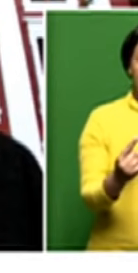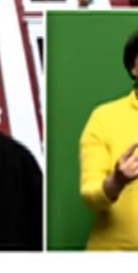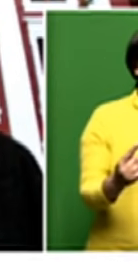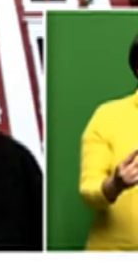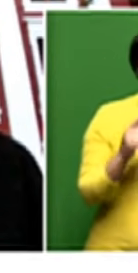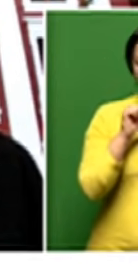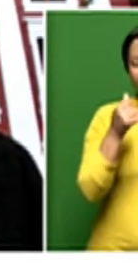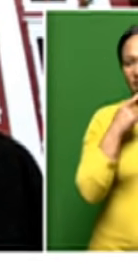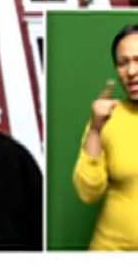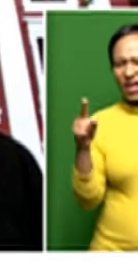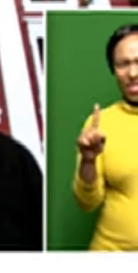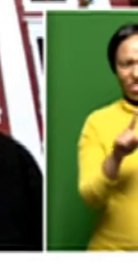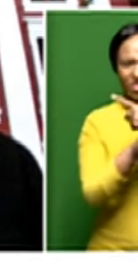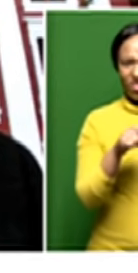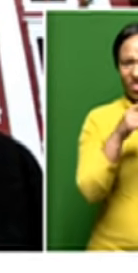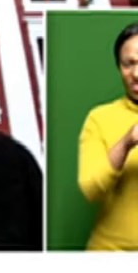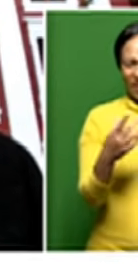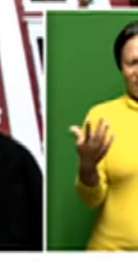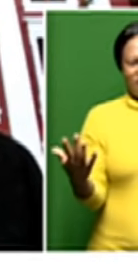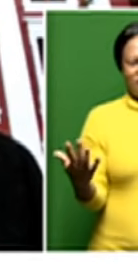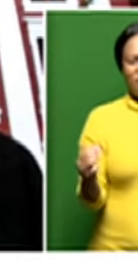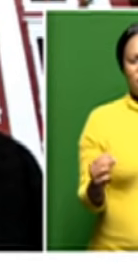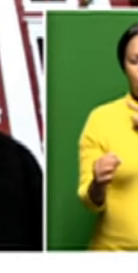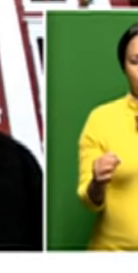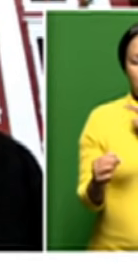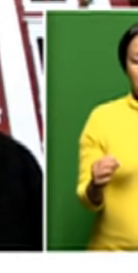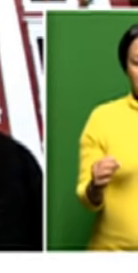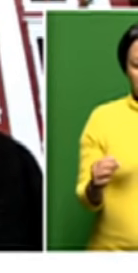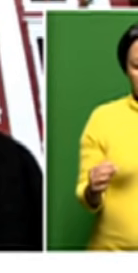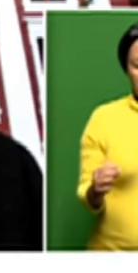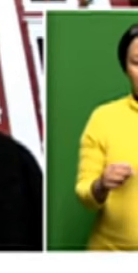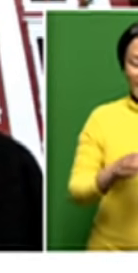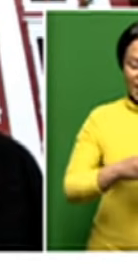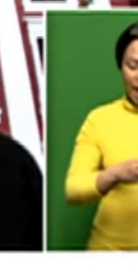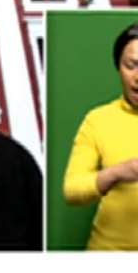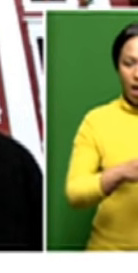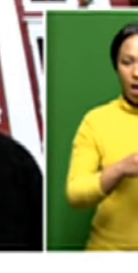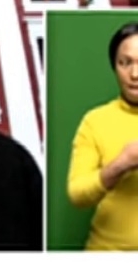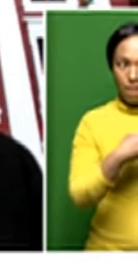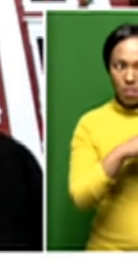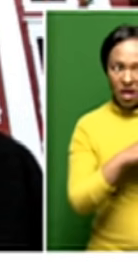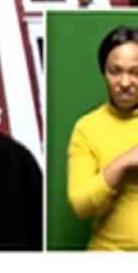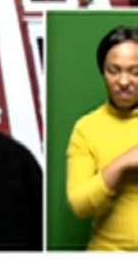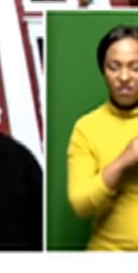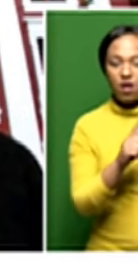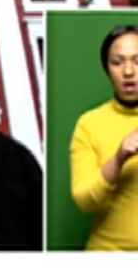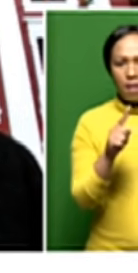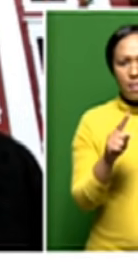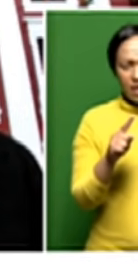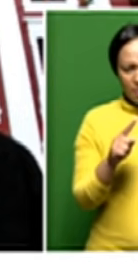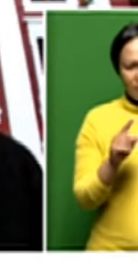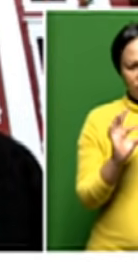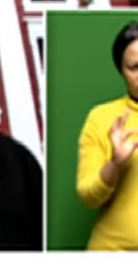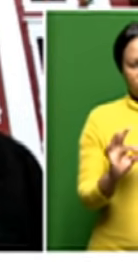supposed to have confidence in the security services. And even if there may be internal difficulties that they have, they should be